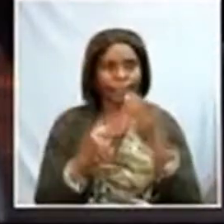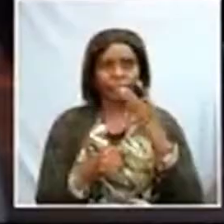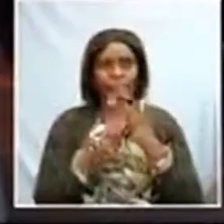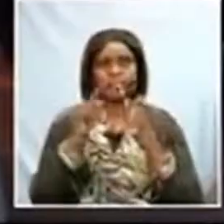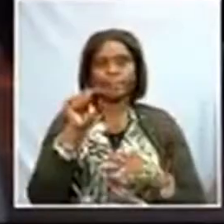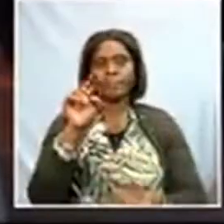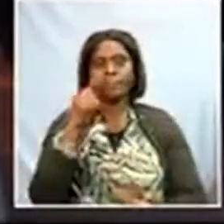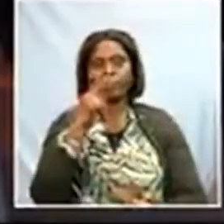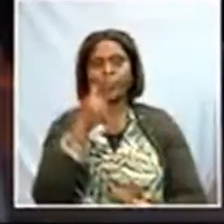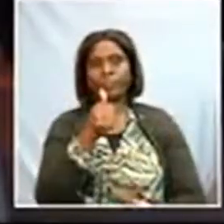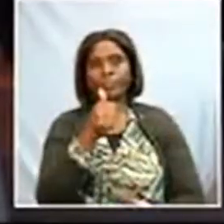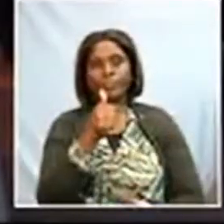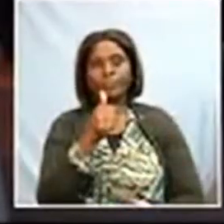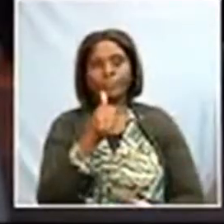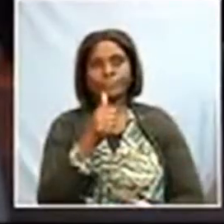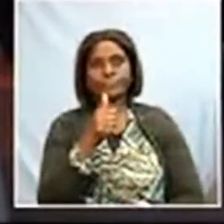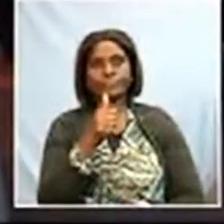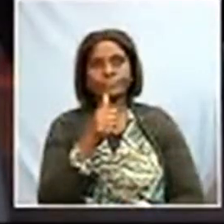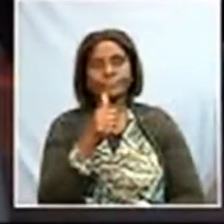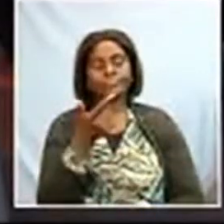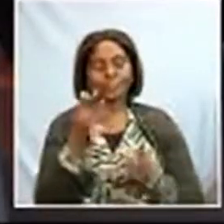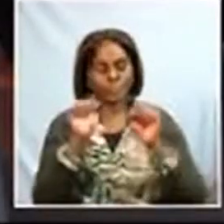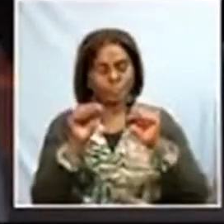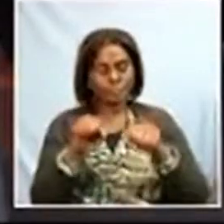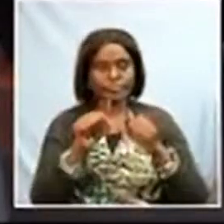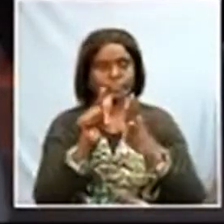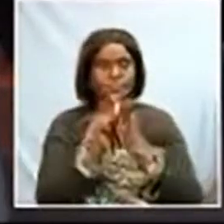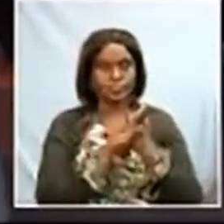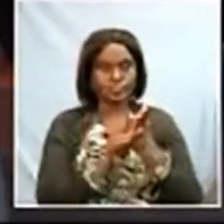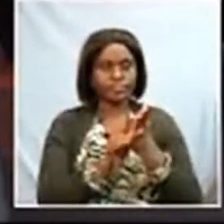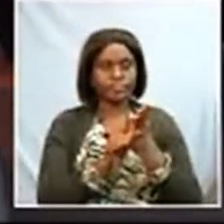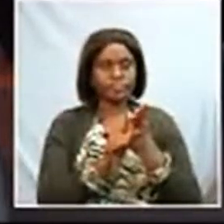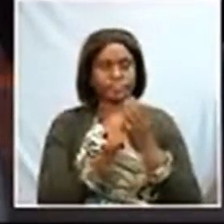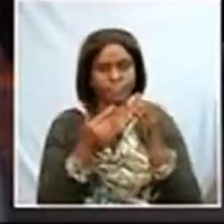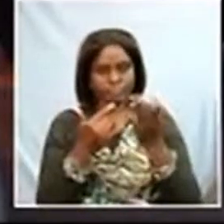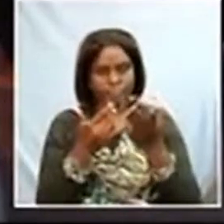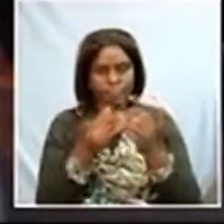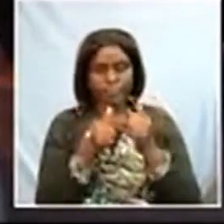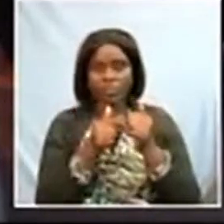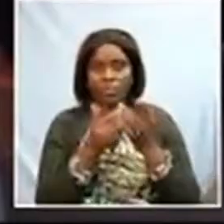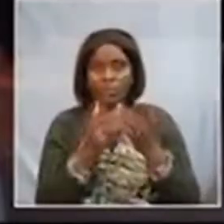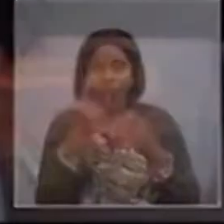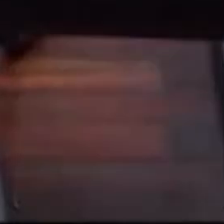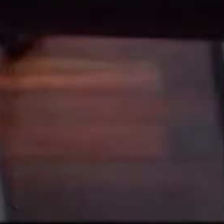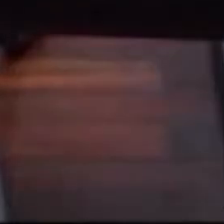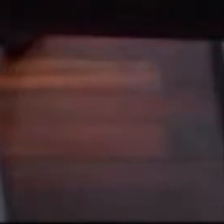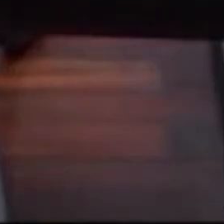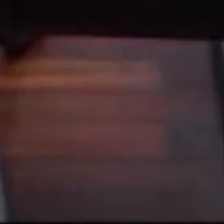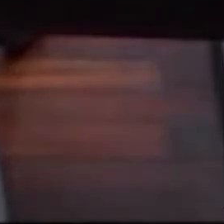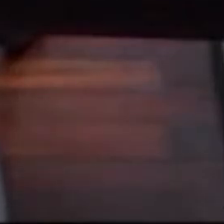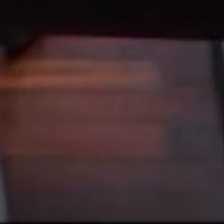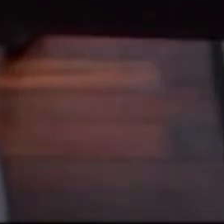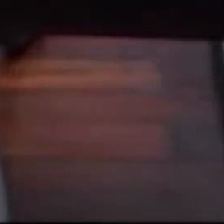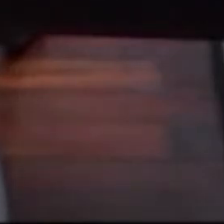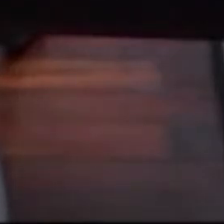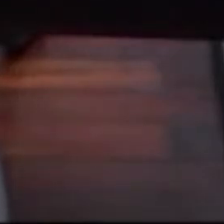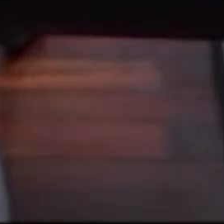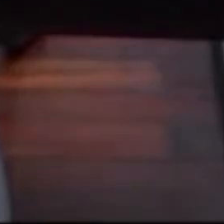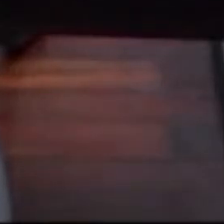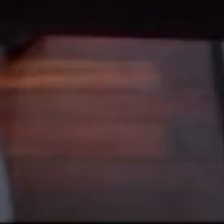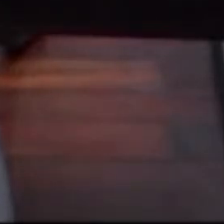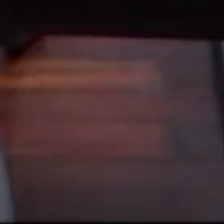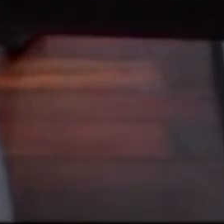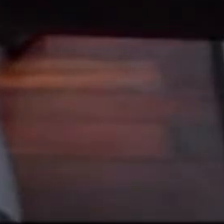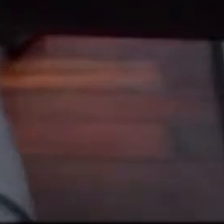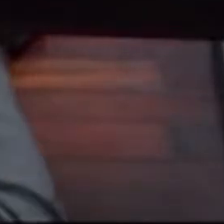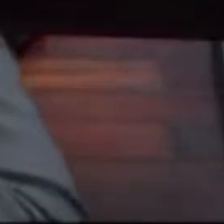who are now probably guiding us on the best possible legal action to take for these people who are failing to pay back the